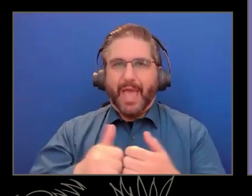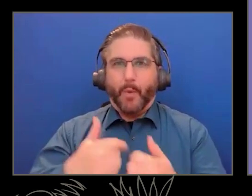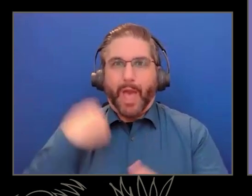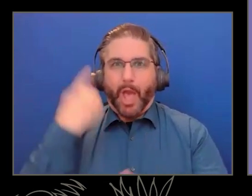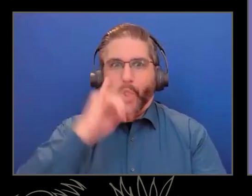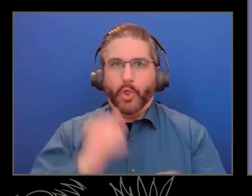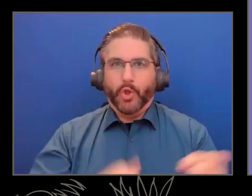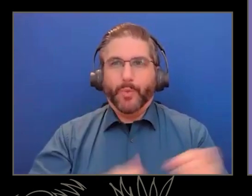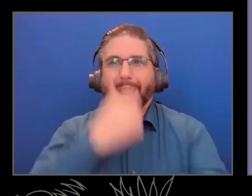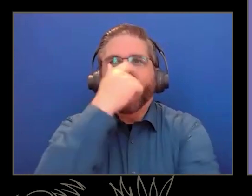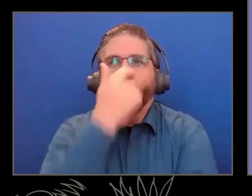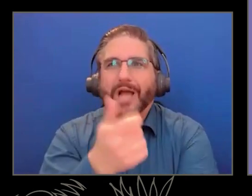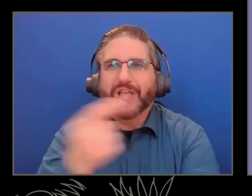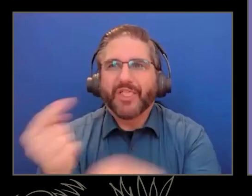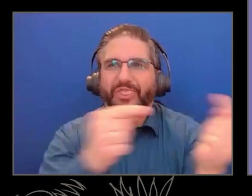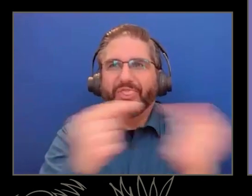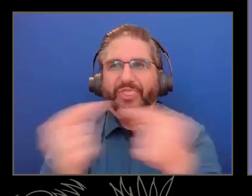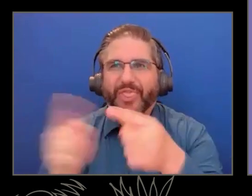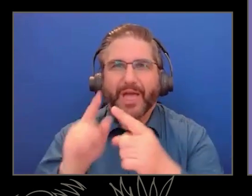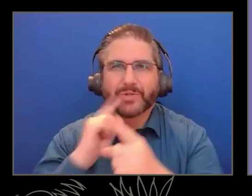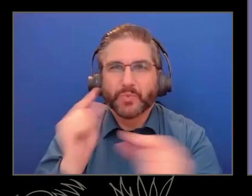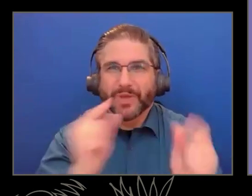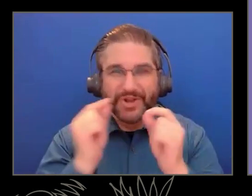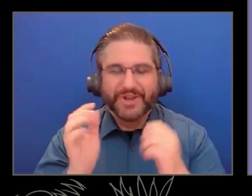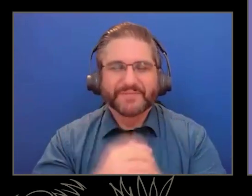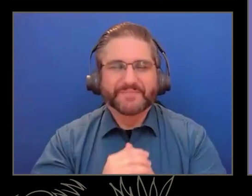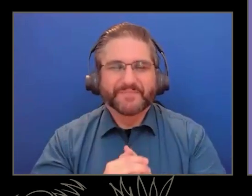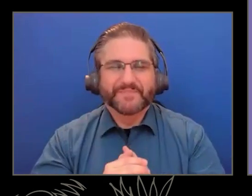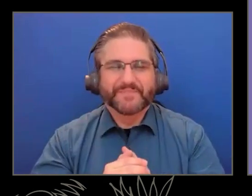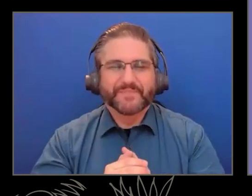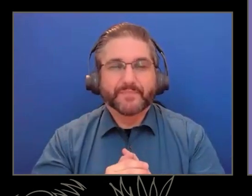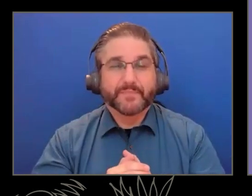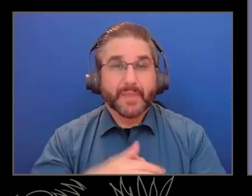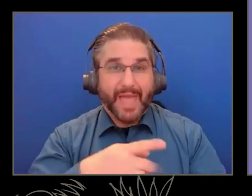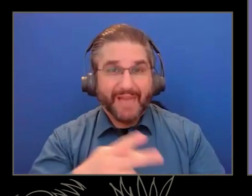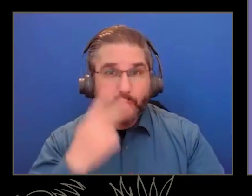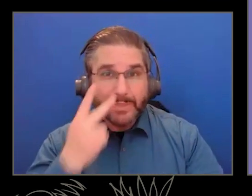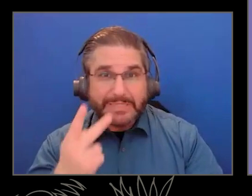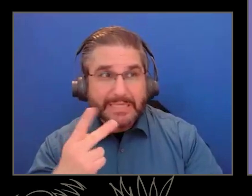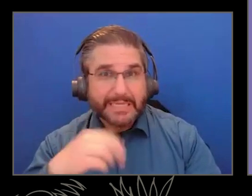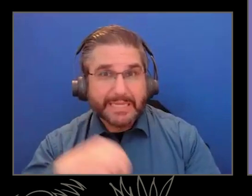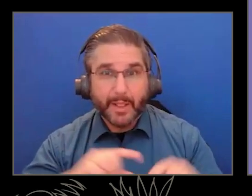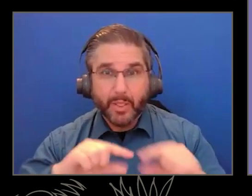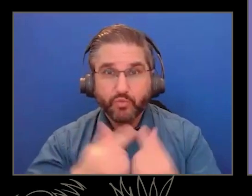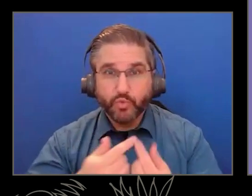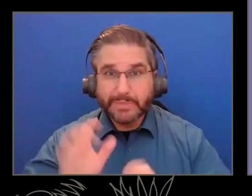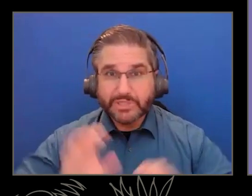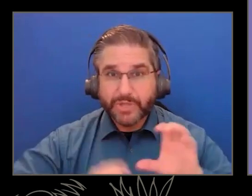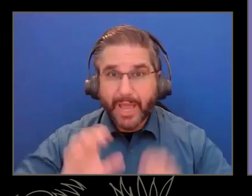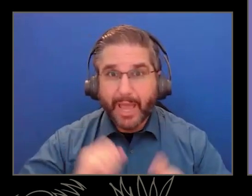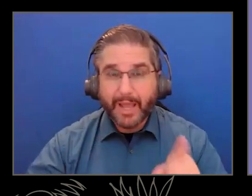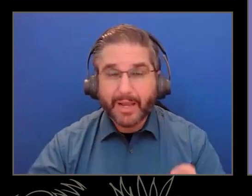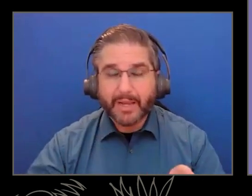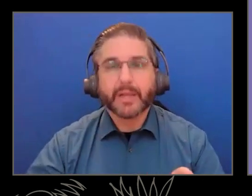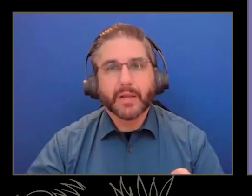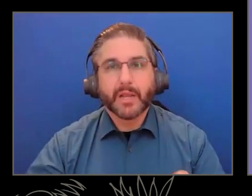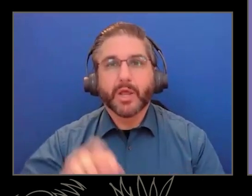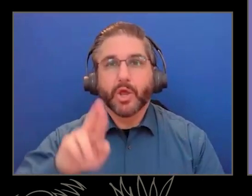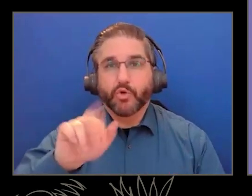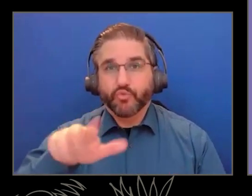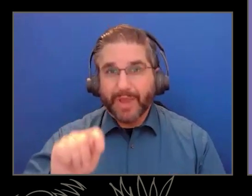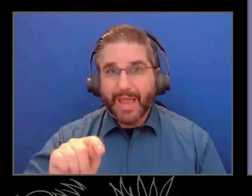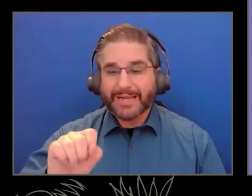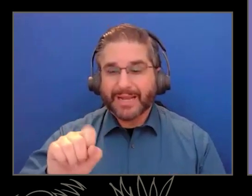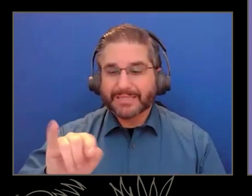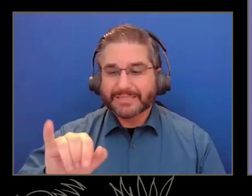else. So I don't know if y'all have seen or have been in the group chat, but recently React styling has gotten just a